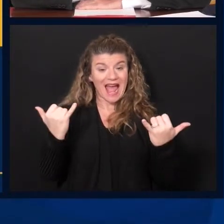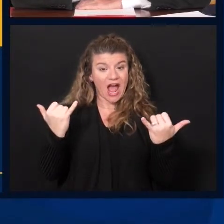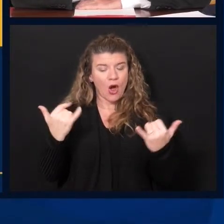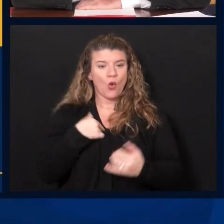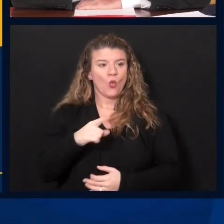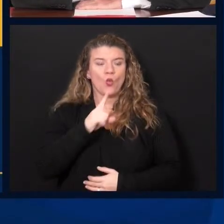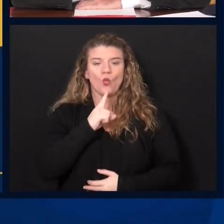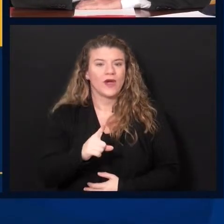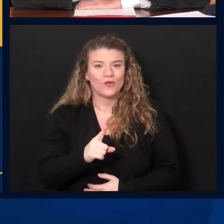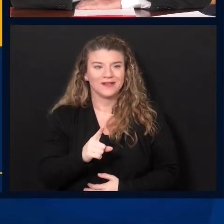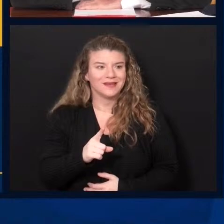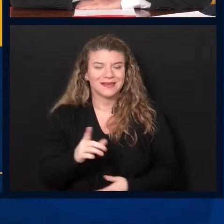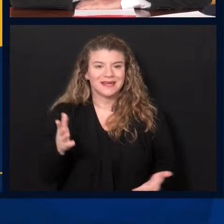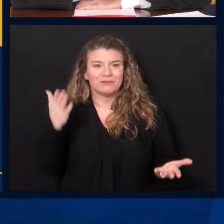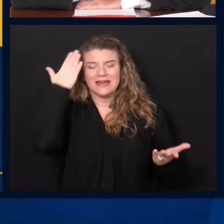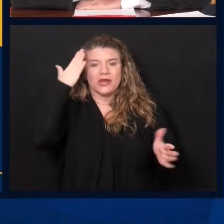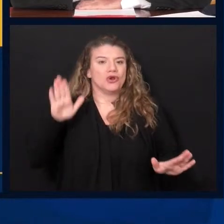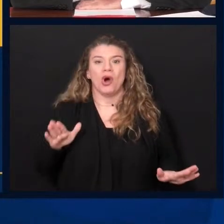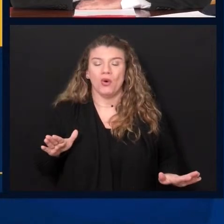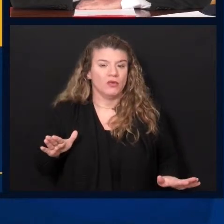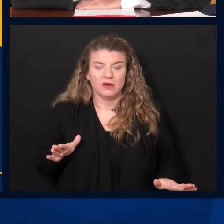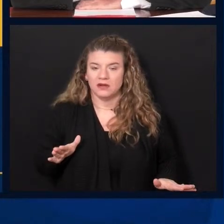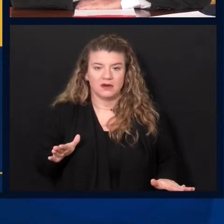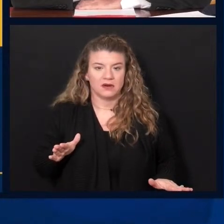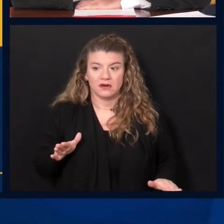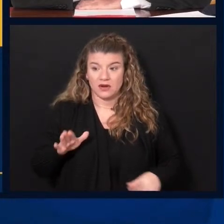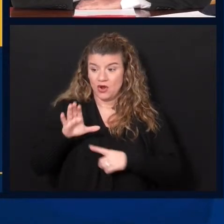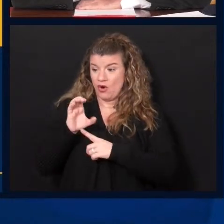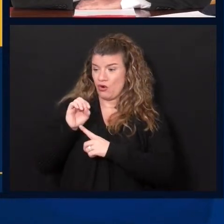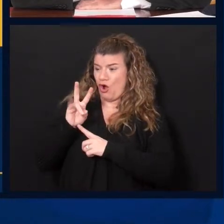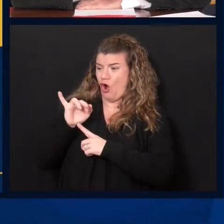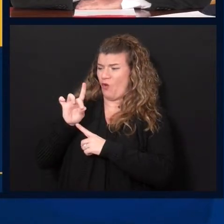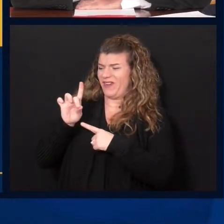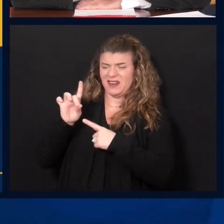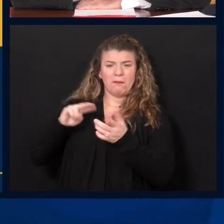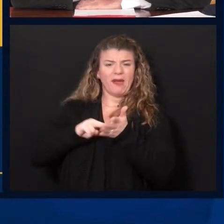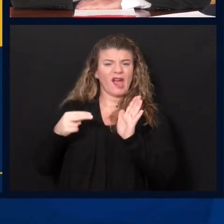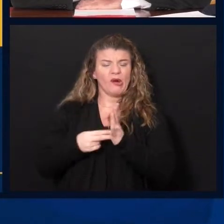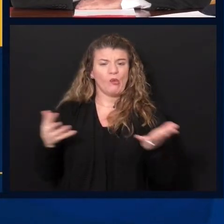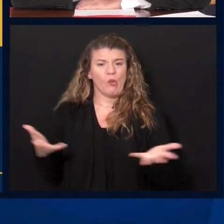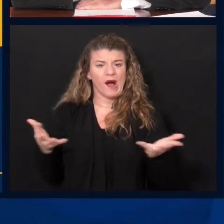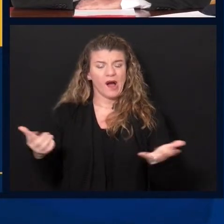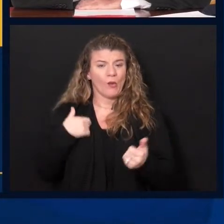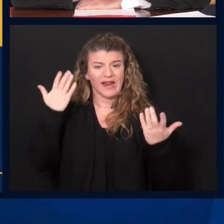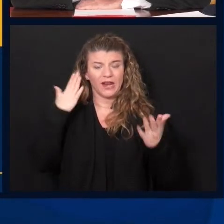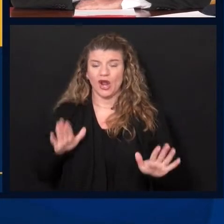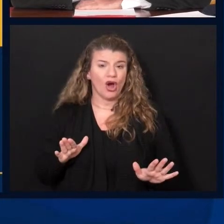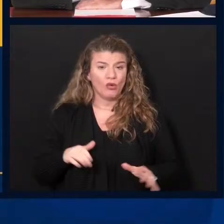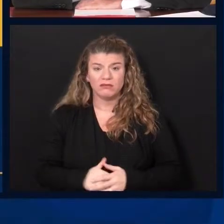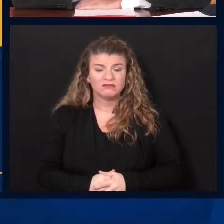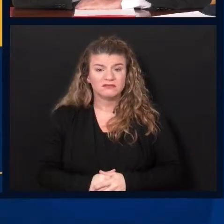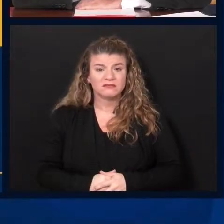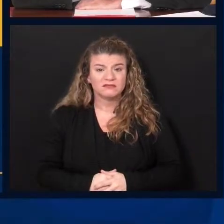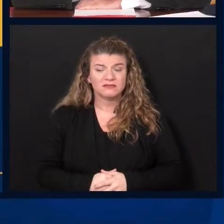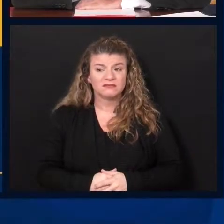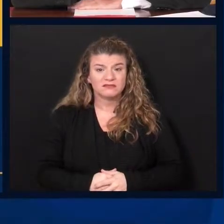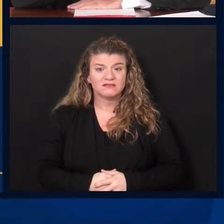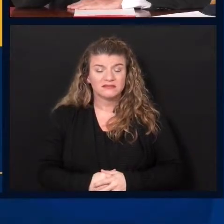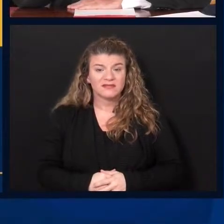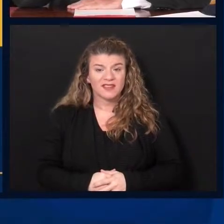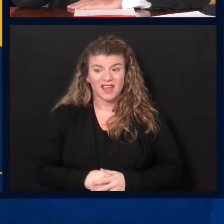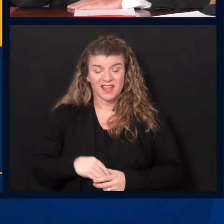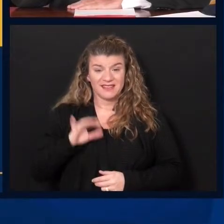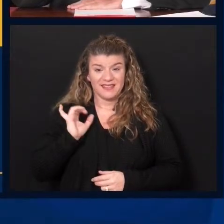really didn't hardly even know what COVID was all about. You know, only a few weeks